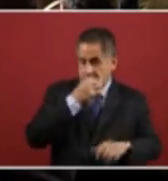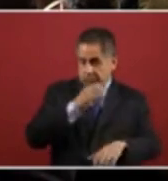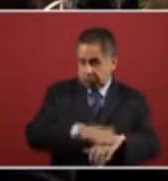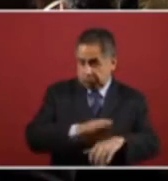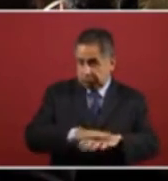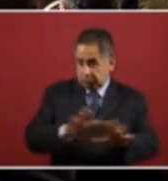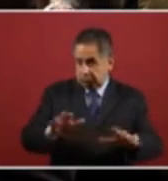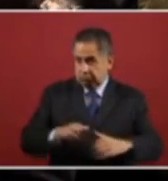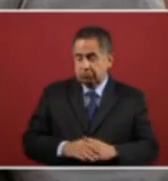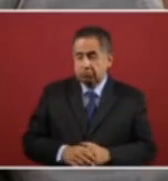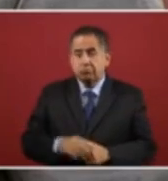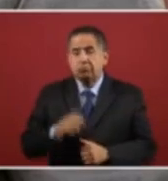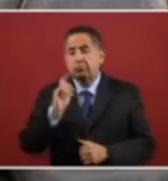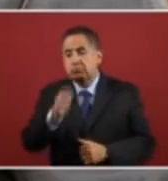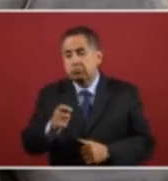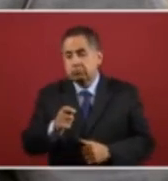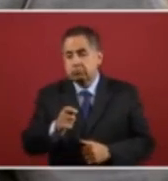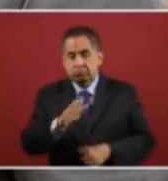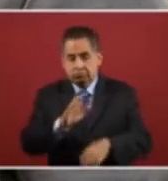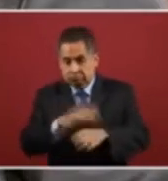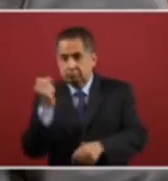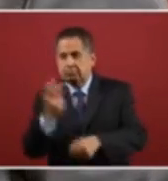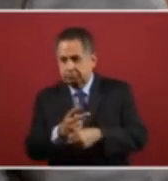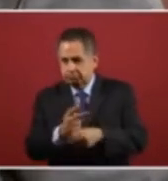I'm only sending it.